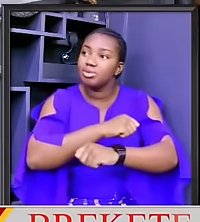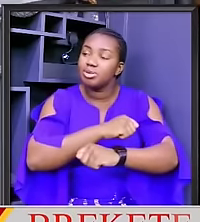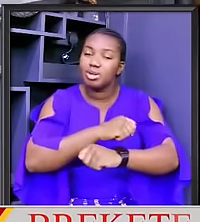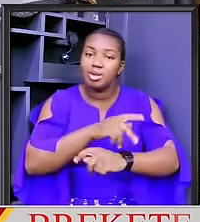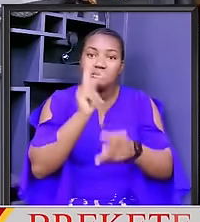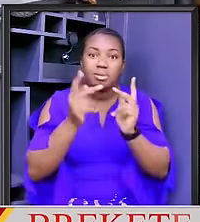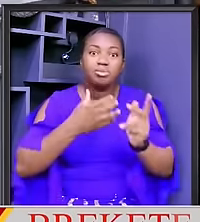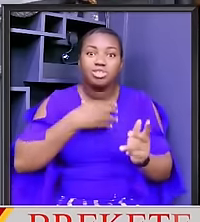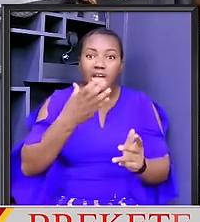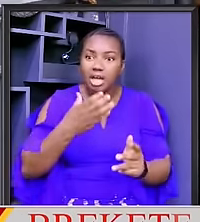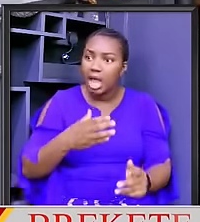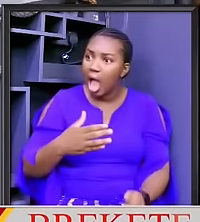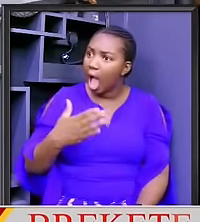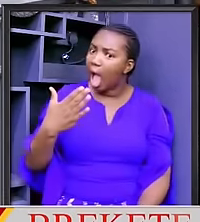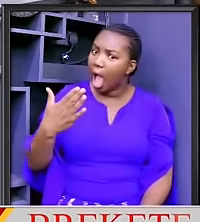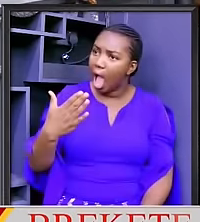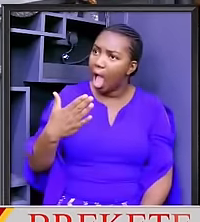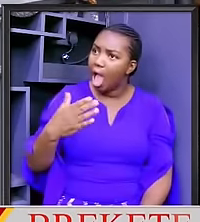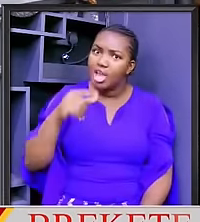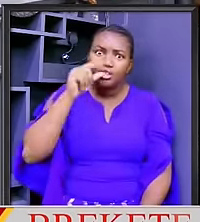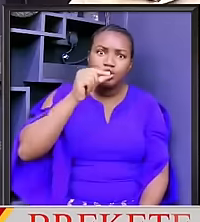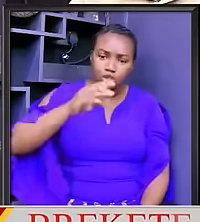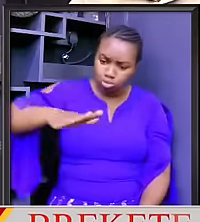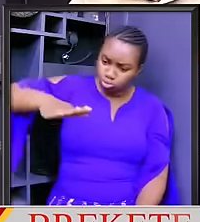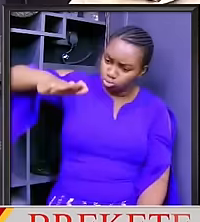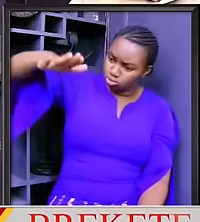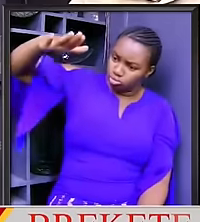like this. Right. I mean them.